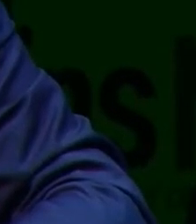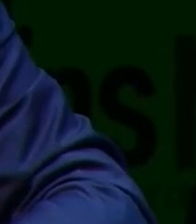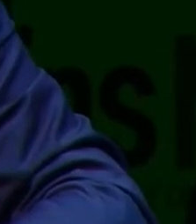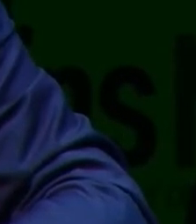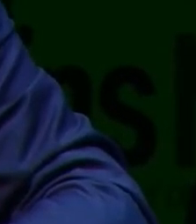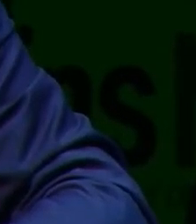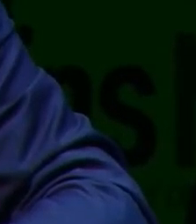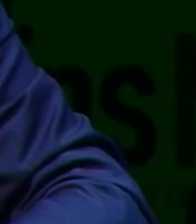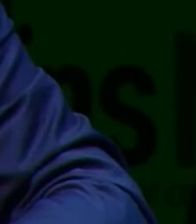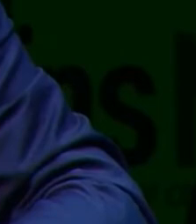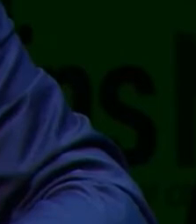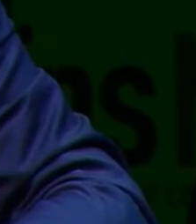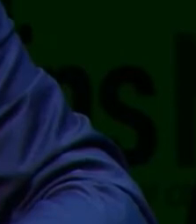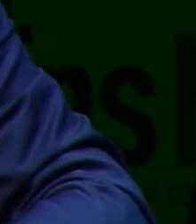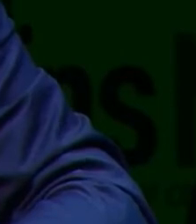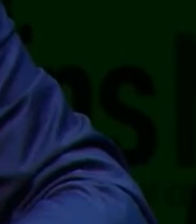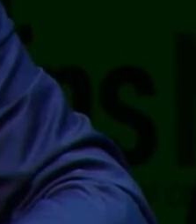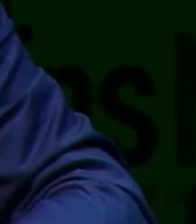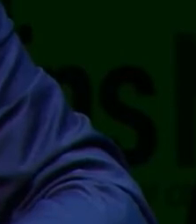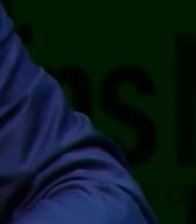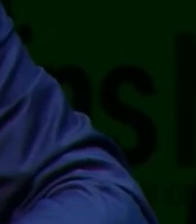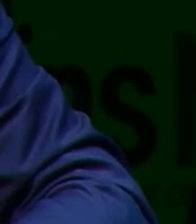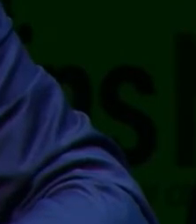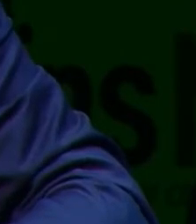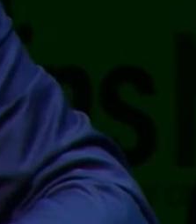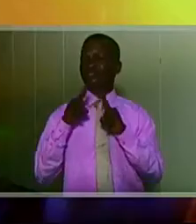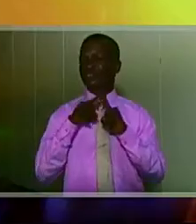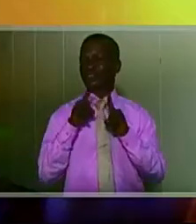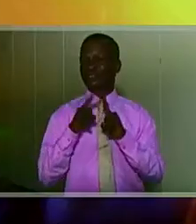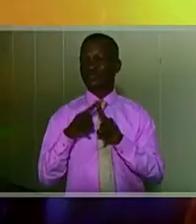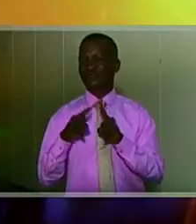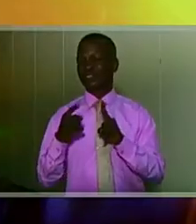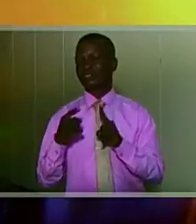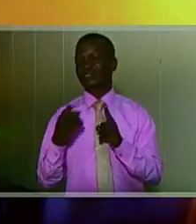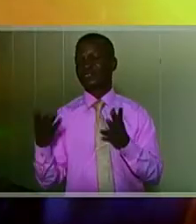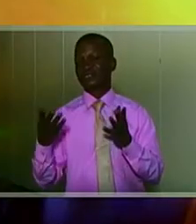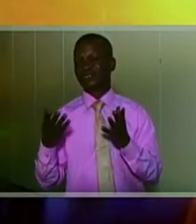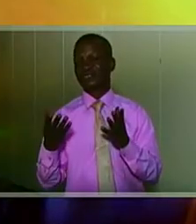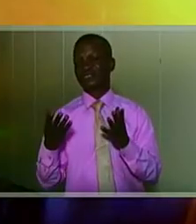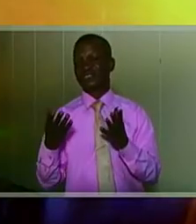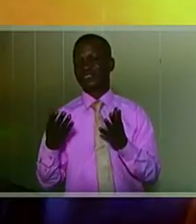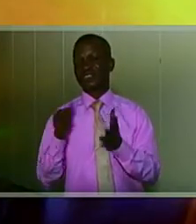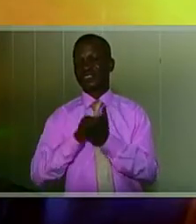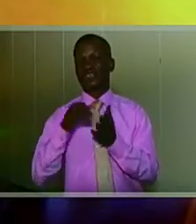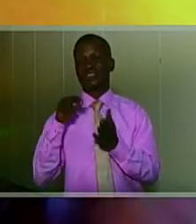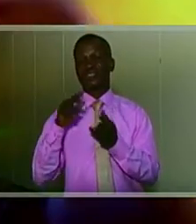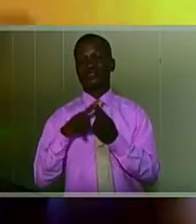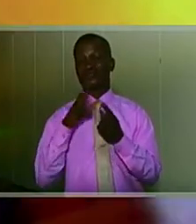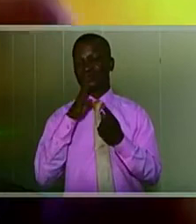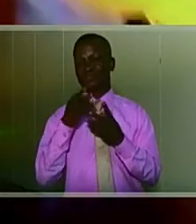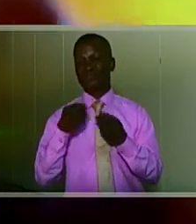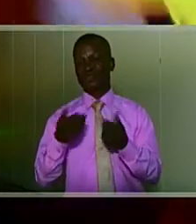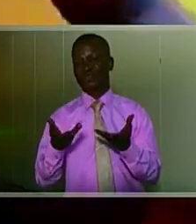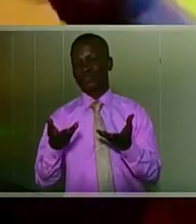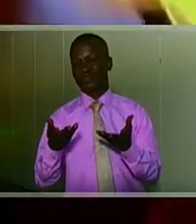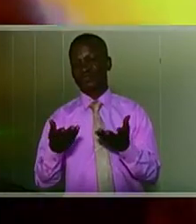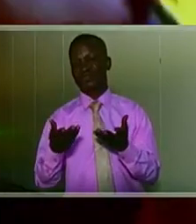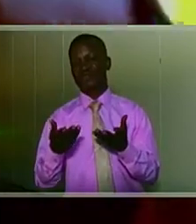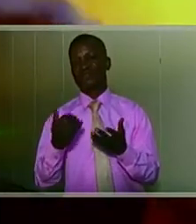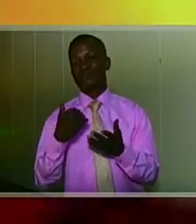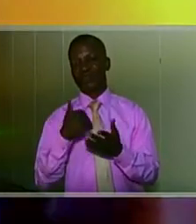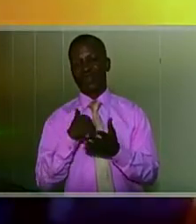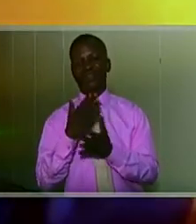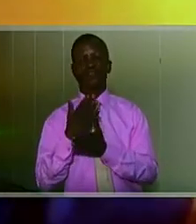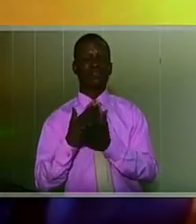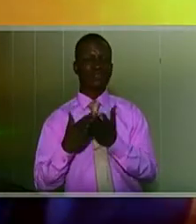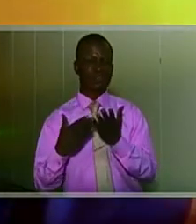Which fashion are you using? Is it the fashion of Yiaga or the fashion that is with the National Assembly? Senator, so there must be a